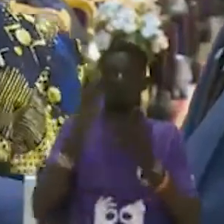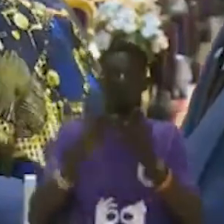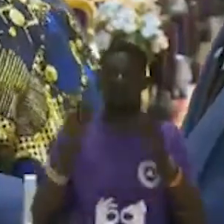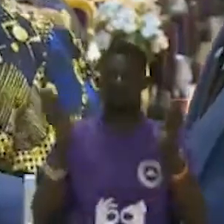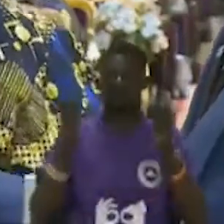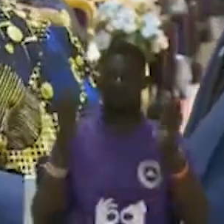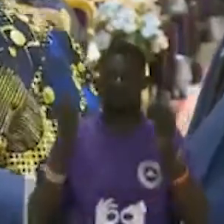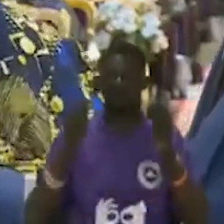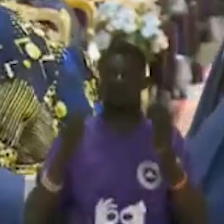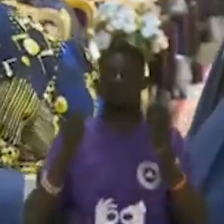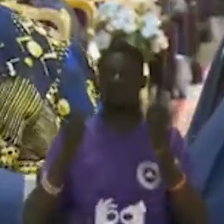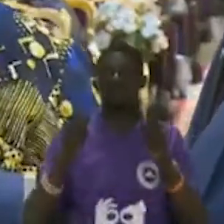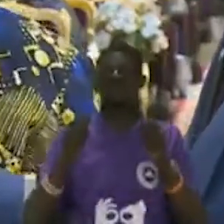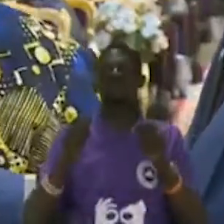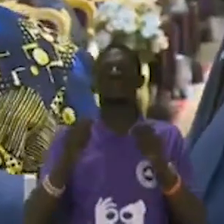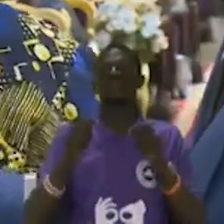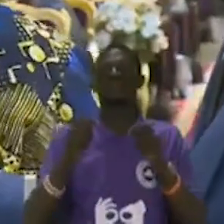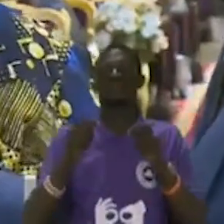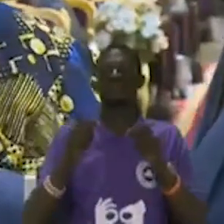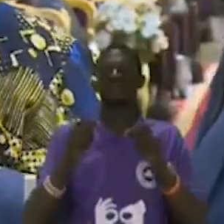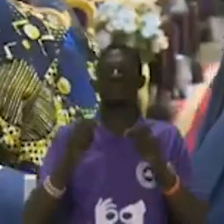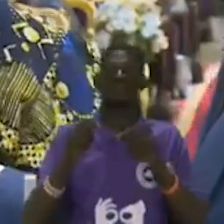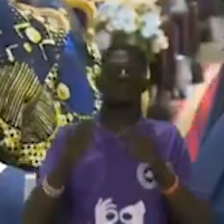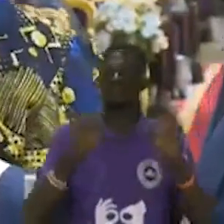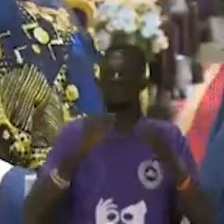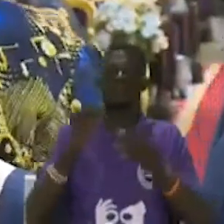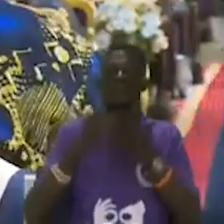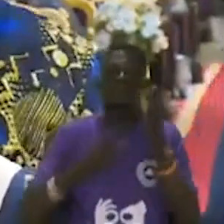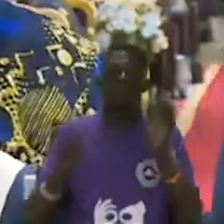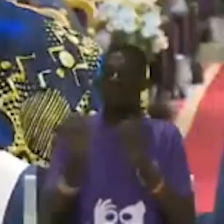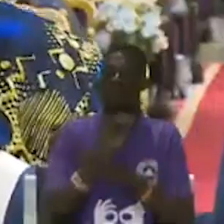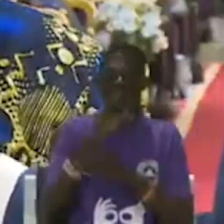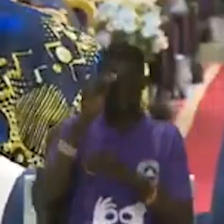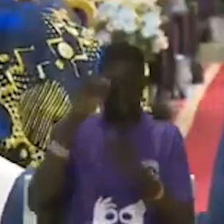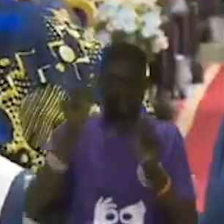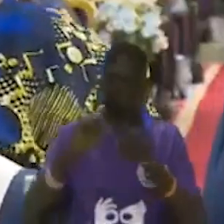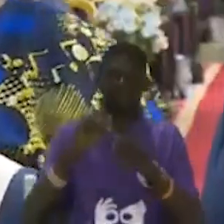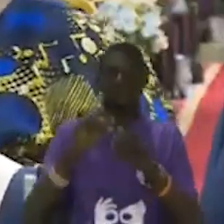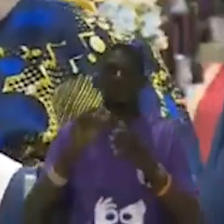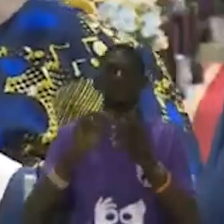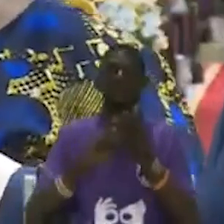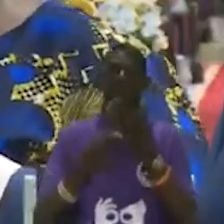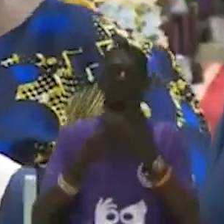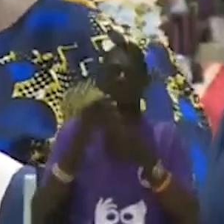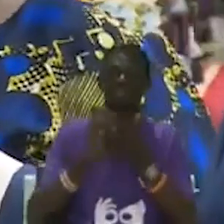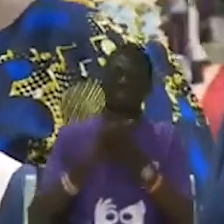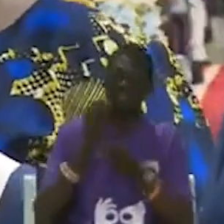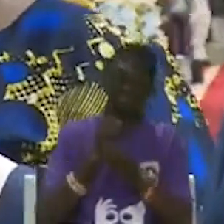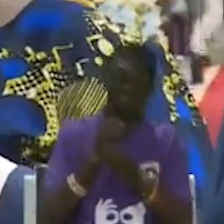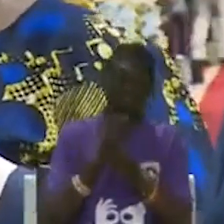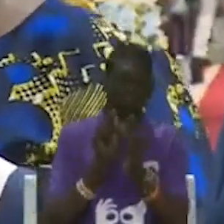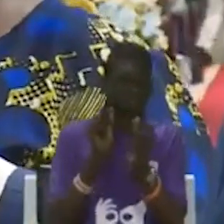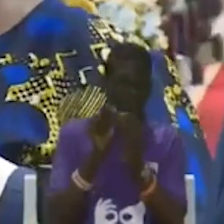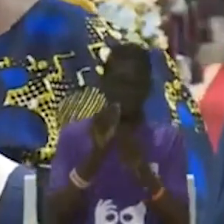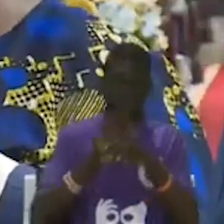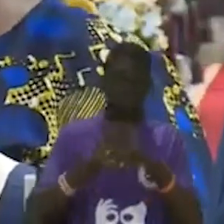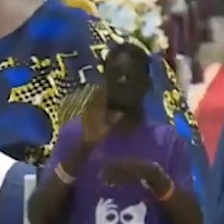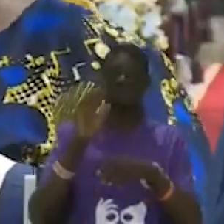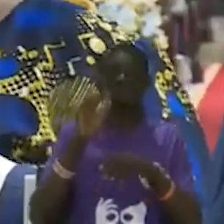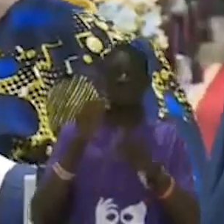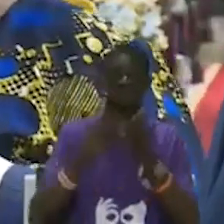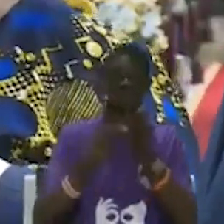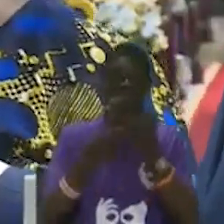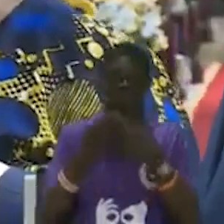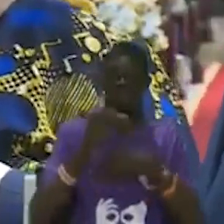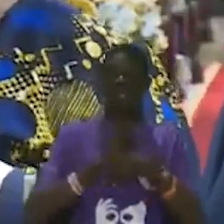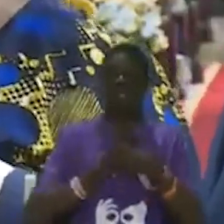jubilee did what no man could do. The November of that year, precisely on the 15th of November,